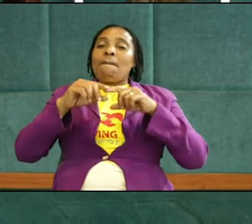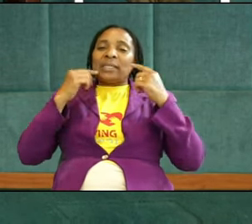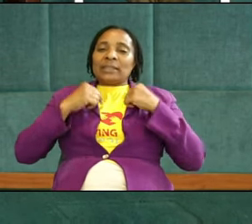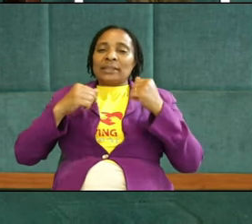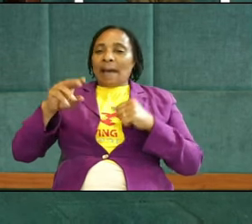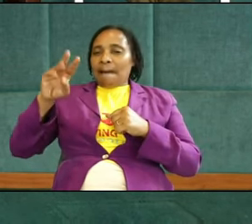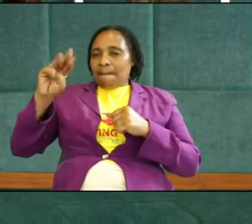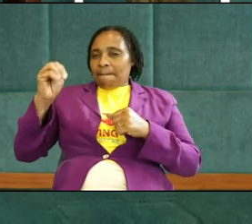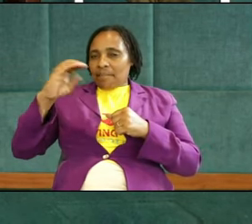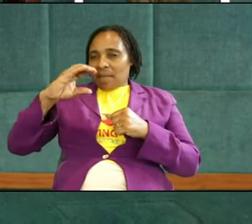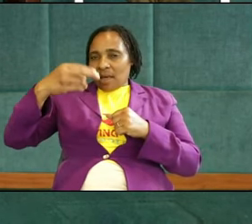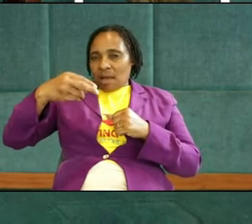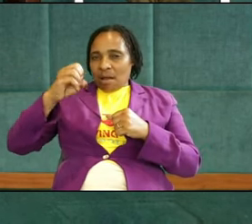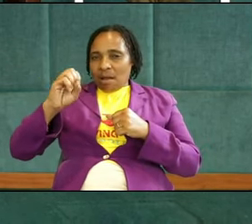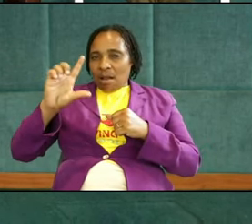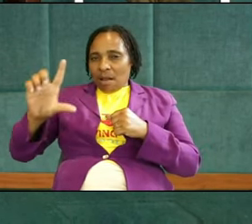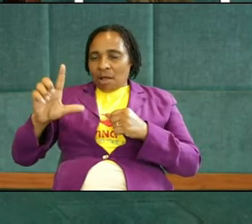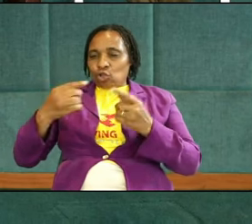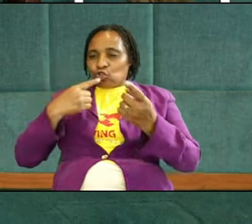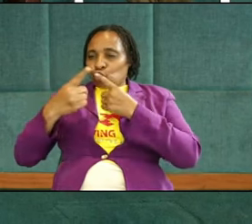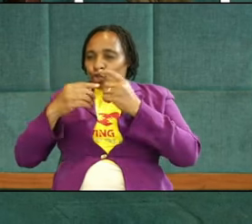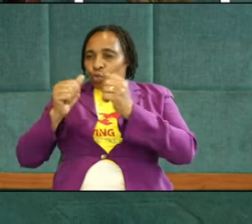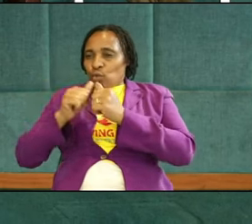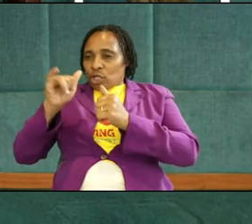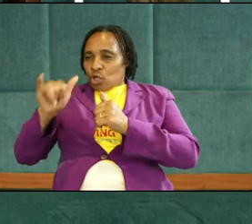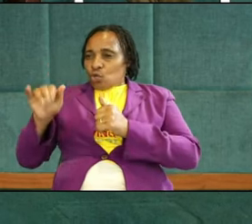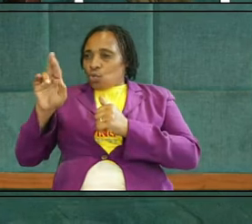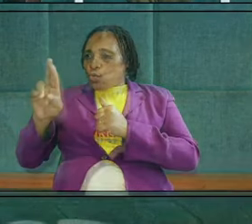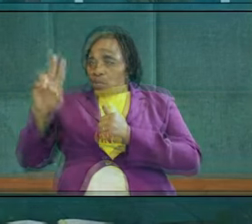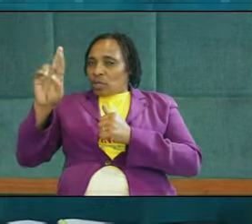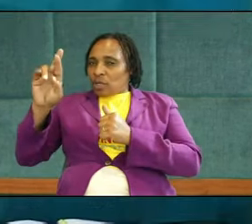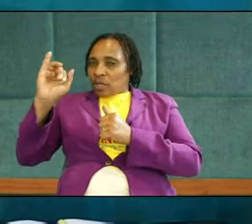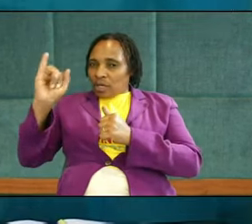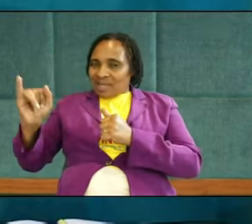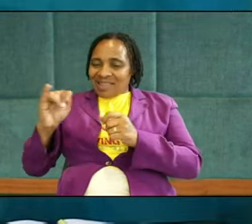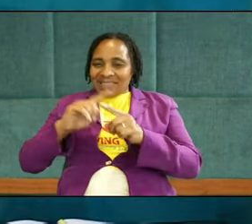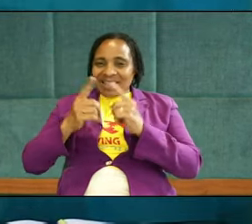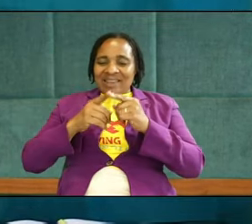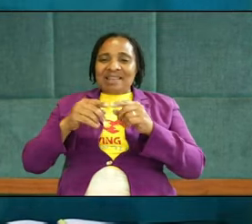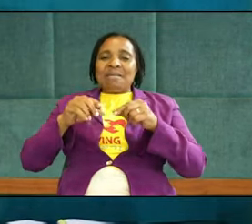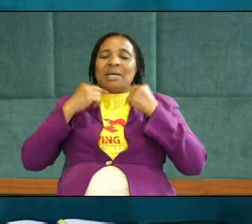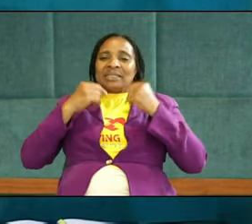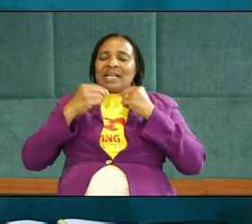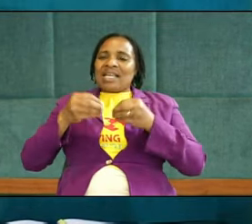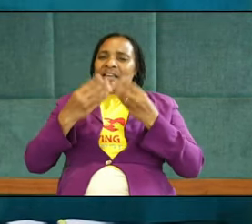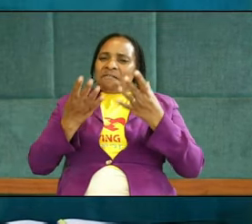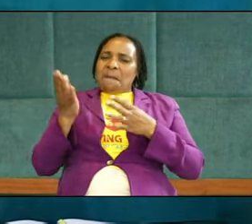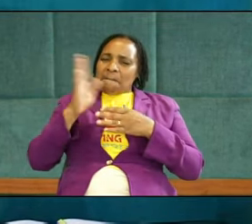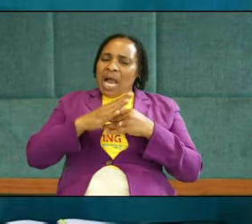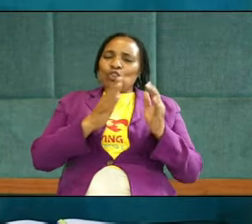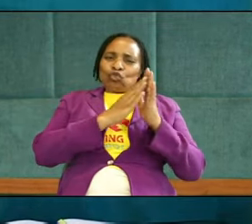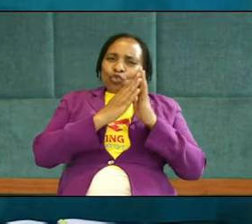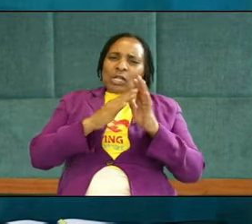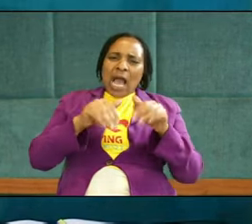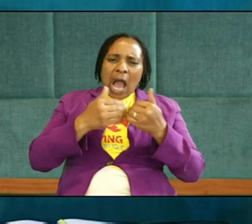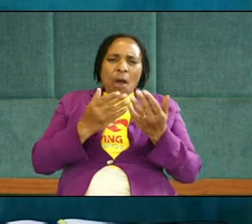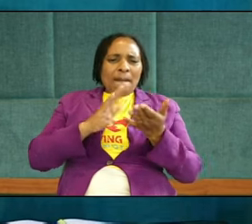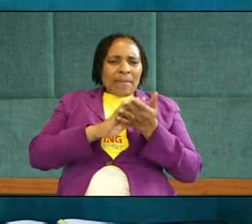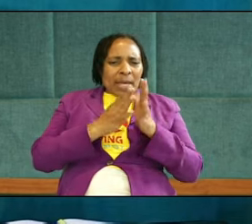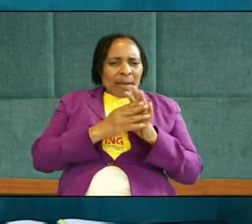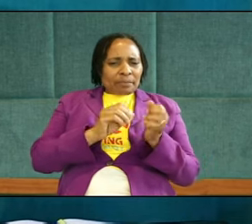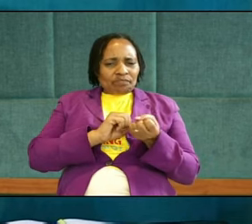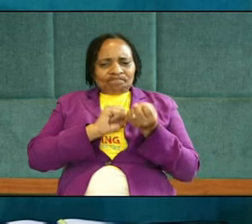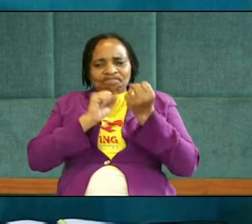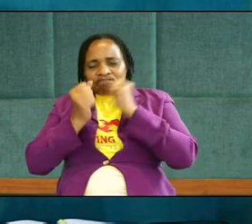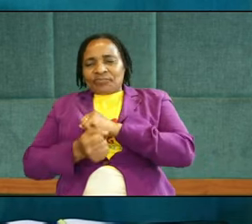down with Yuri, and they spoke for an hour. And Pastor Mikhail gave him his backstory, how he became changed to